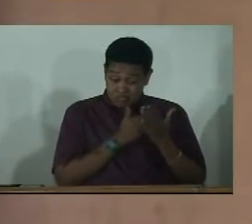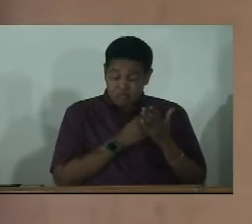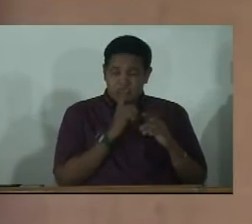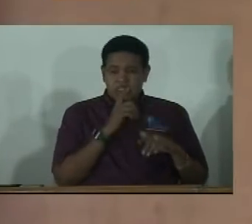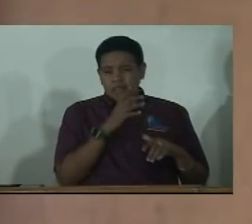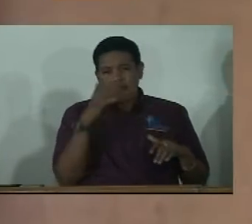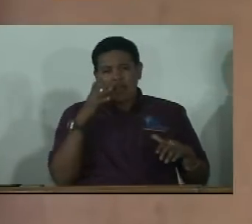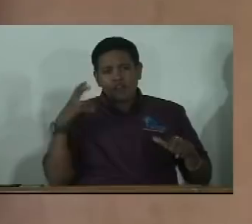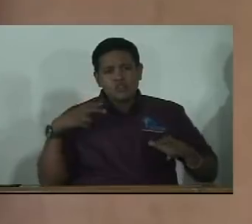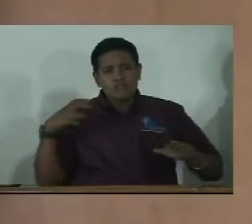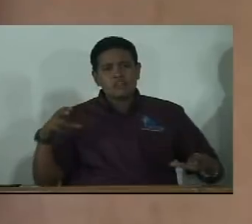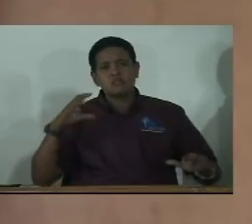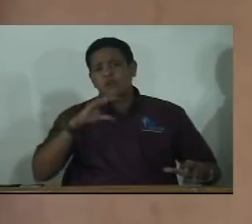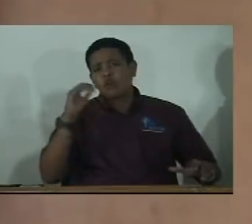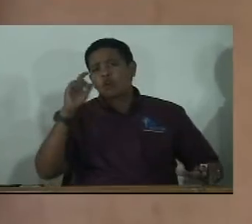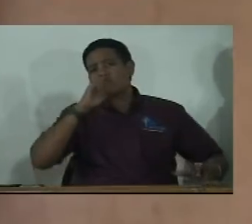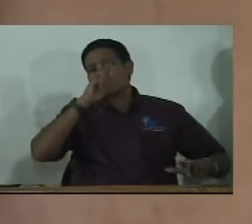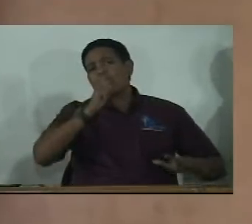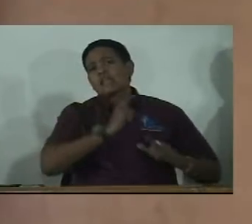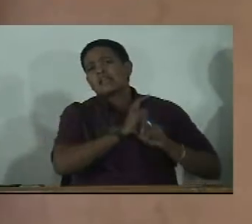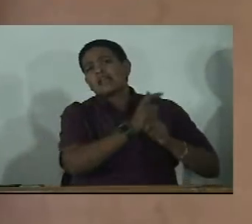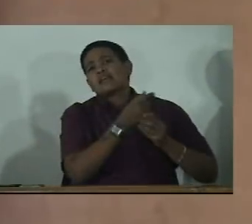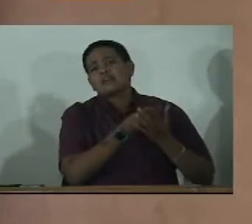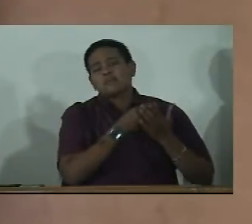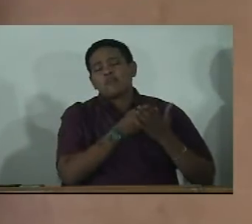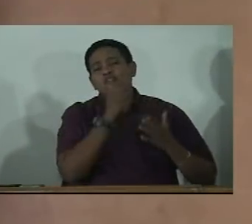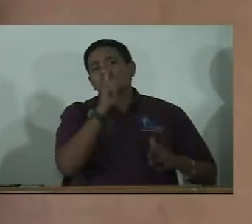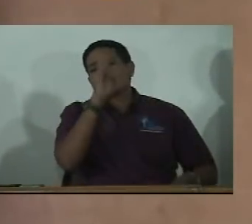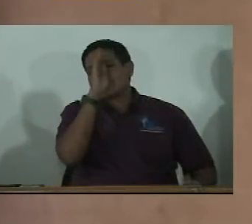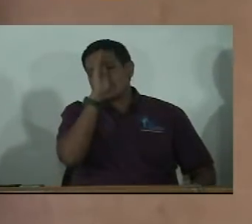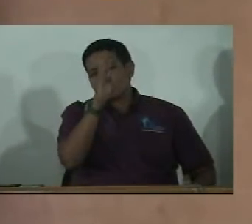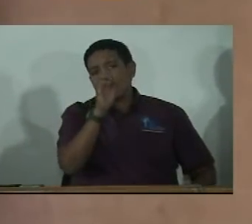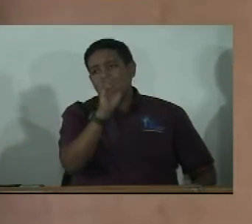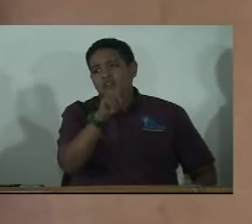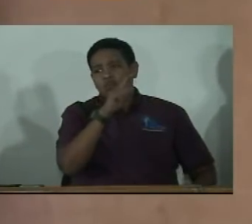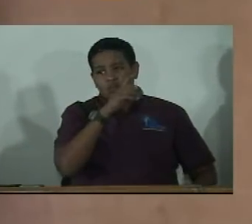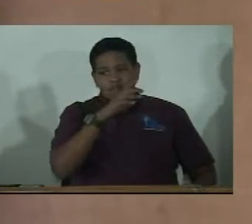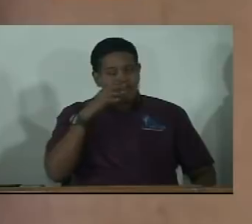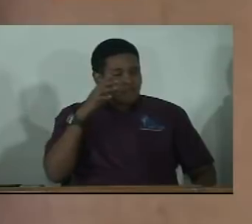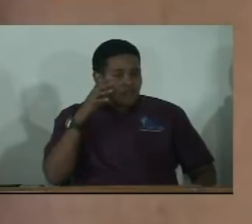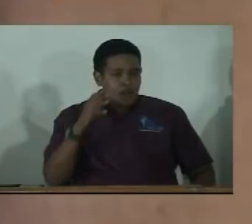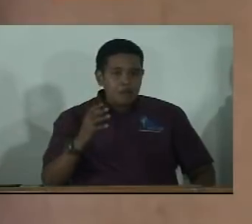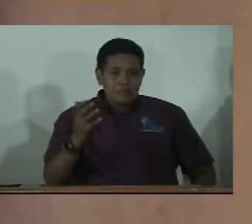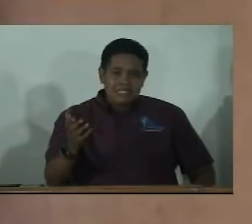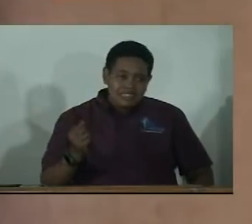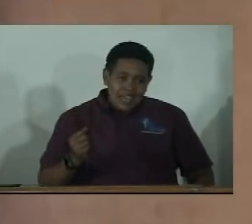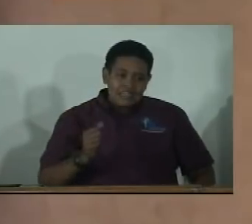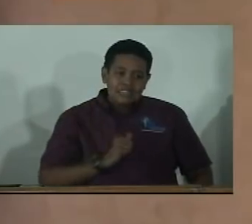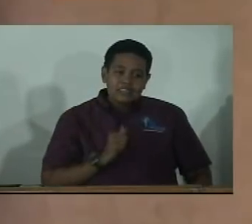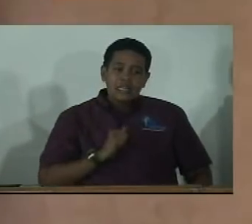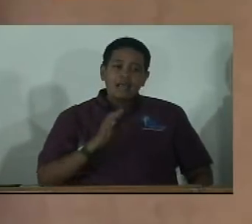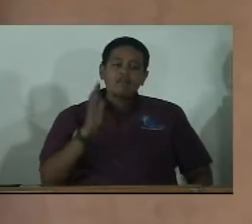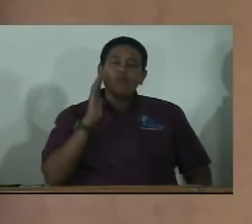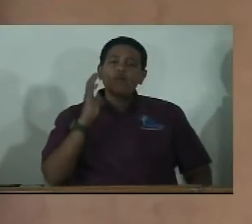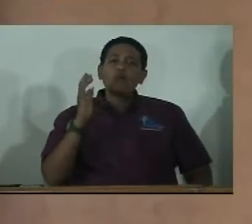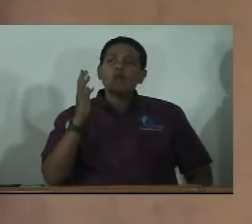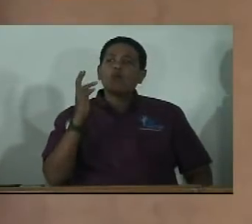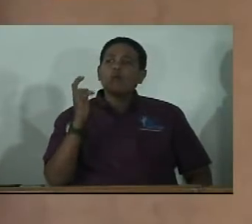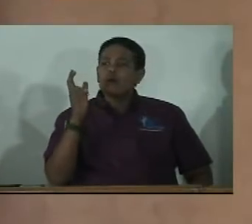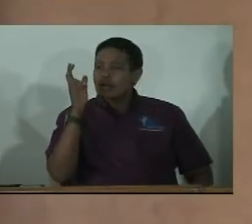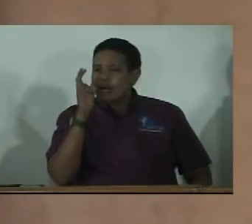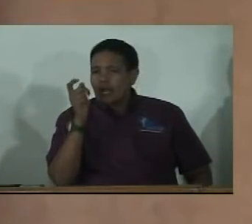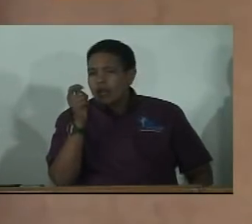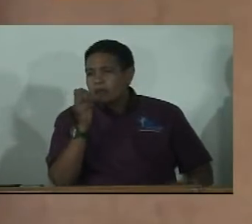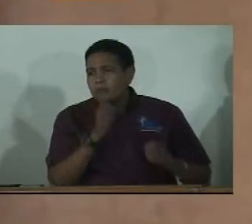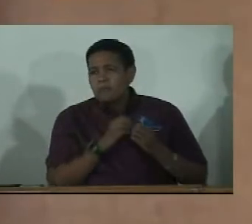lending money directly to farmers. I would like to hear a little more